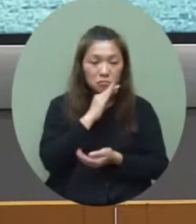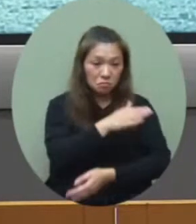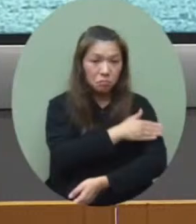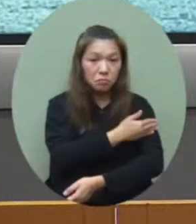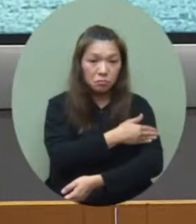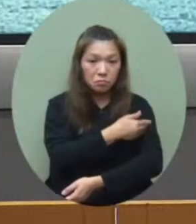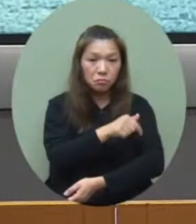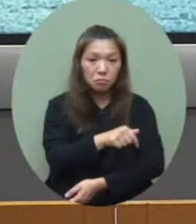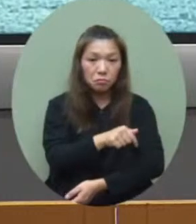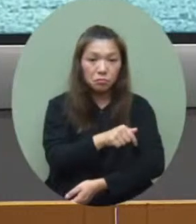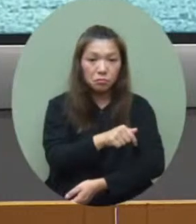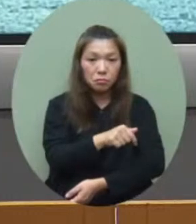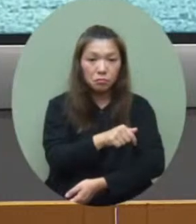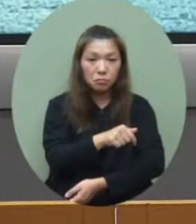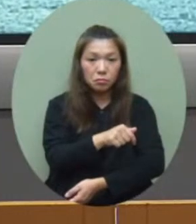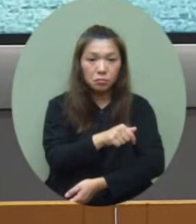homes,